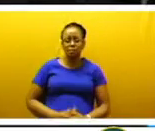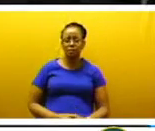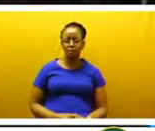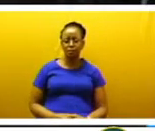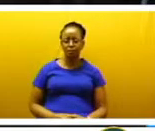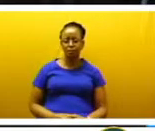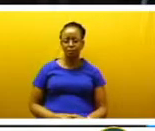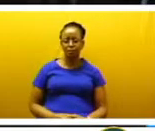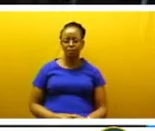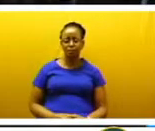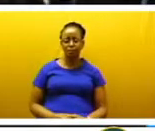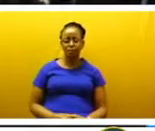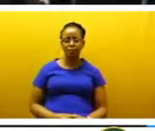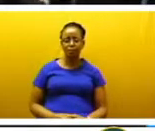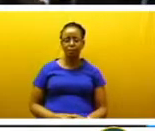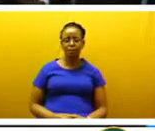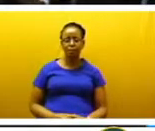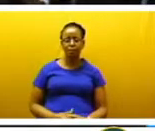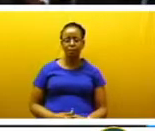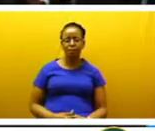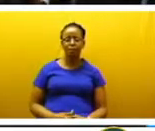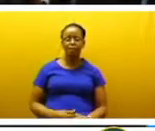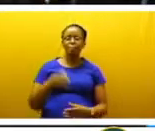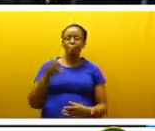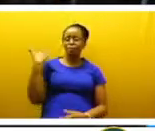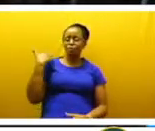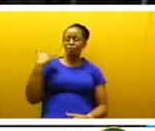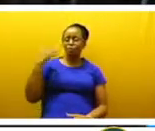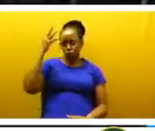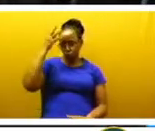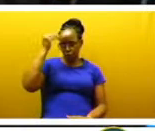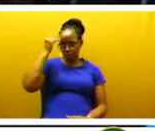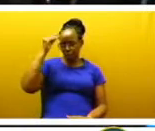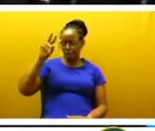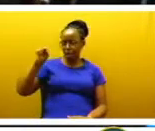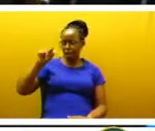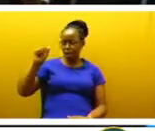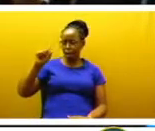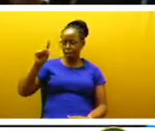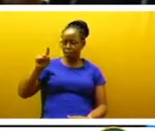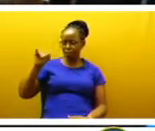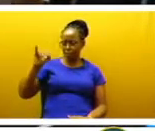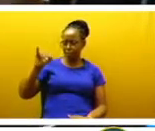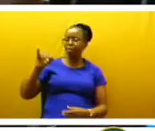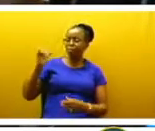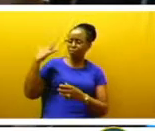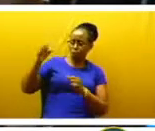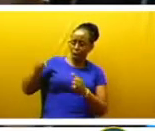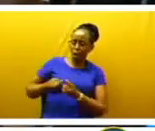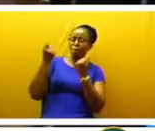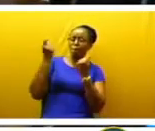It was done in Nazi Germany. That's where the Grundnorm comes from.